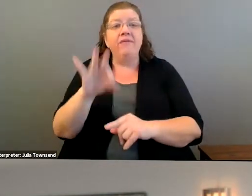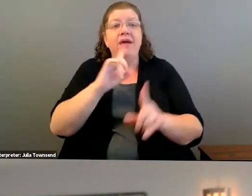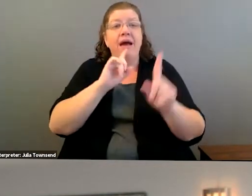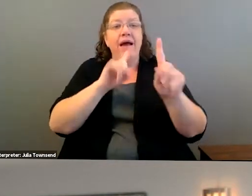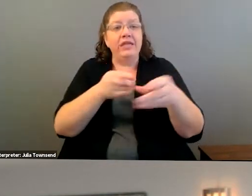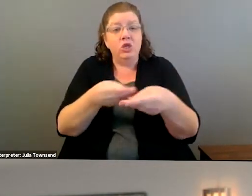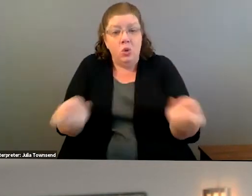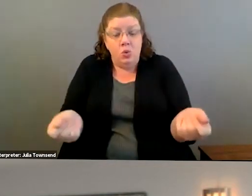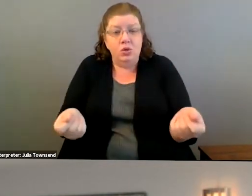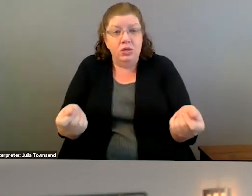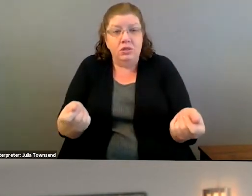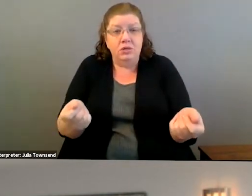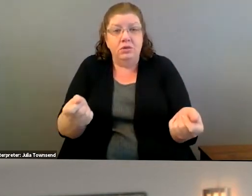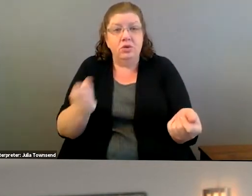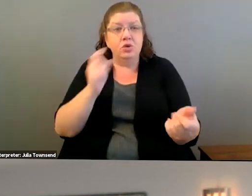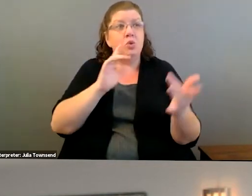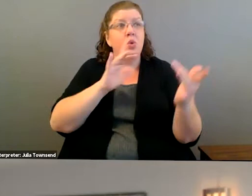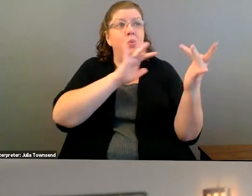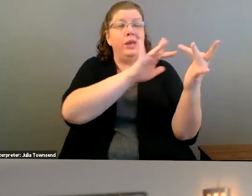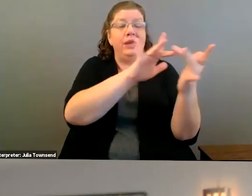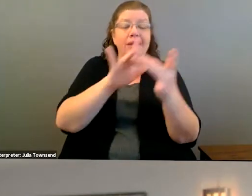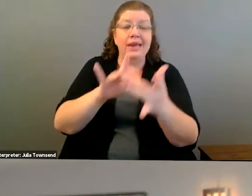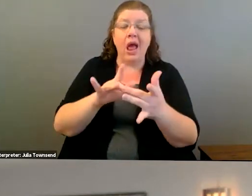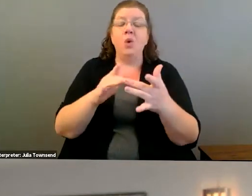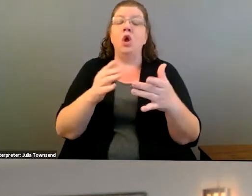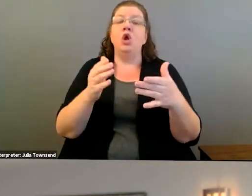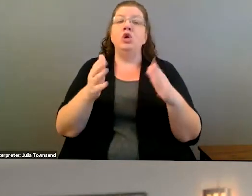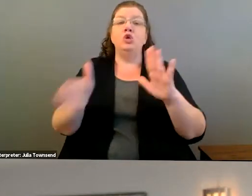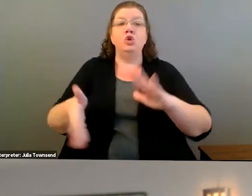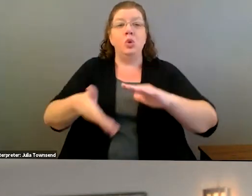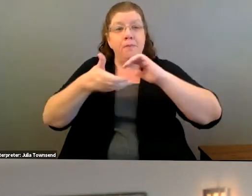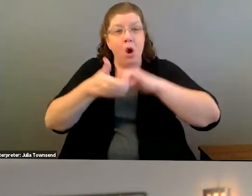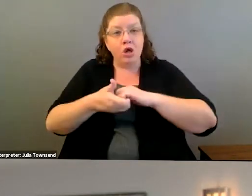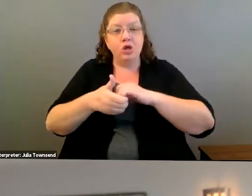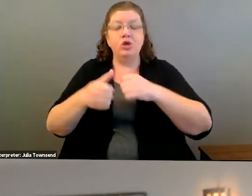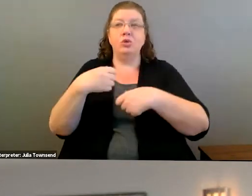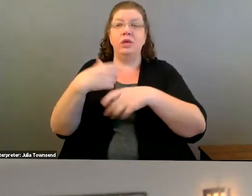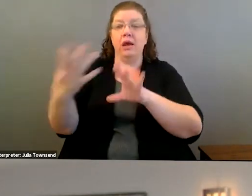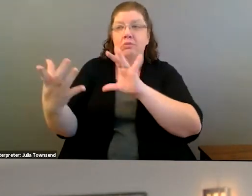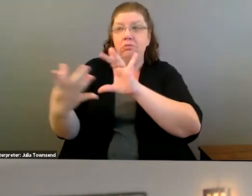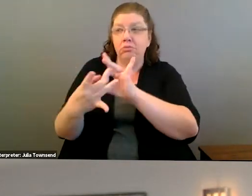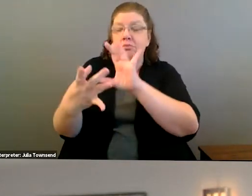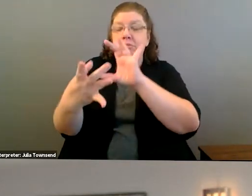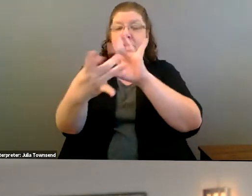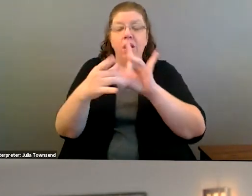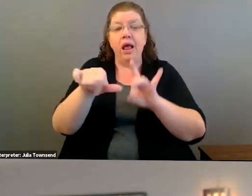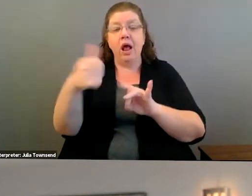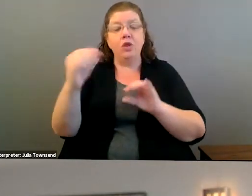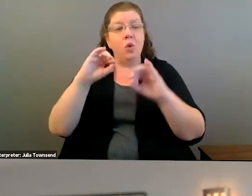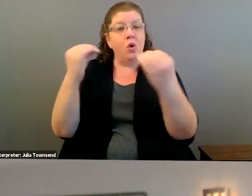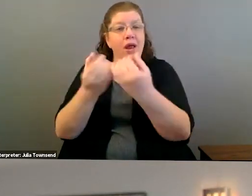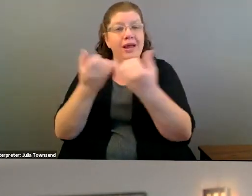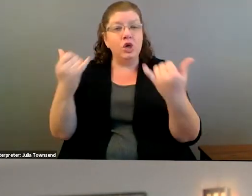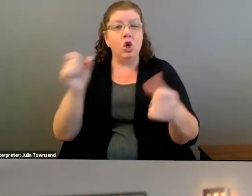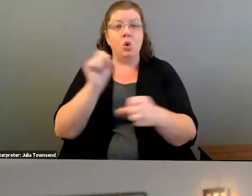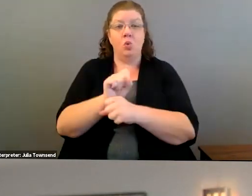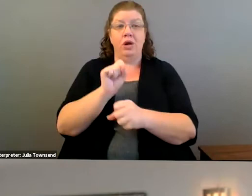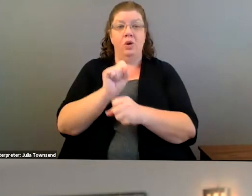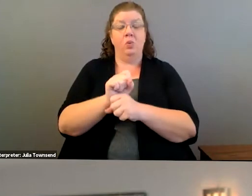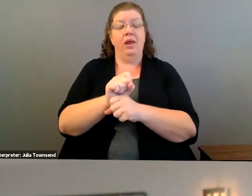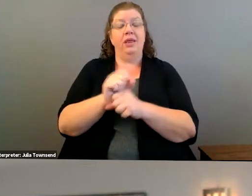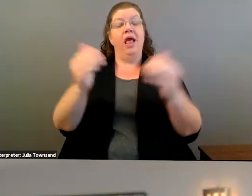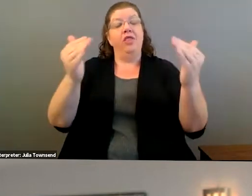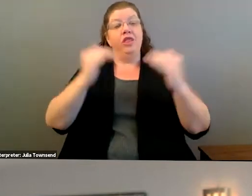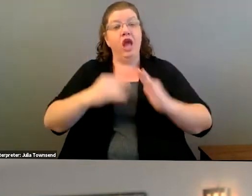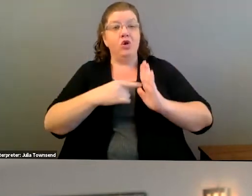as reaching out to partners and creating partnerships with groups and organizations that are currently working with the